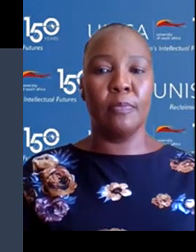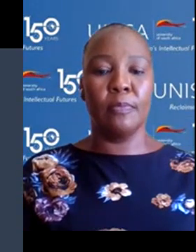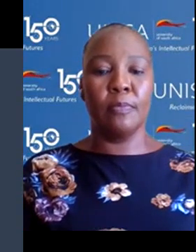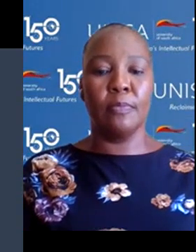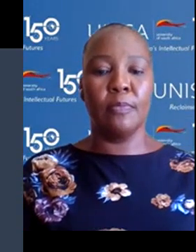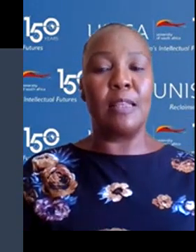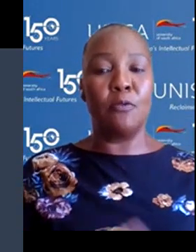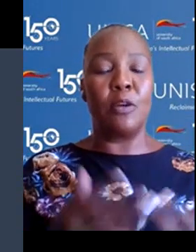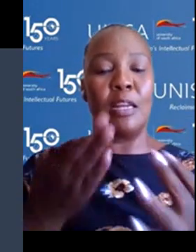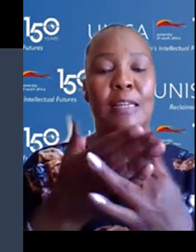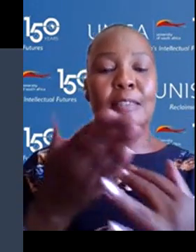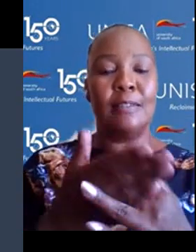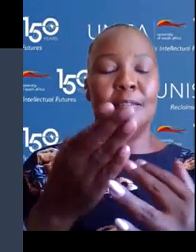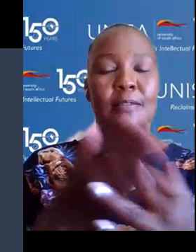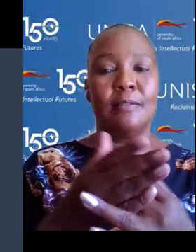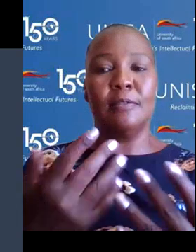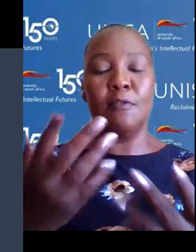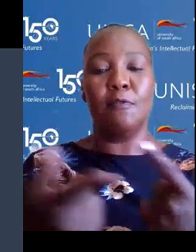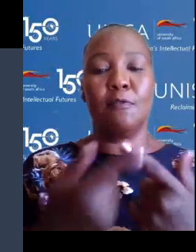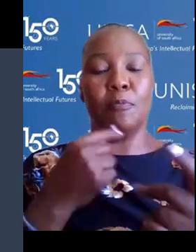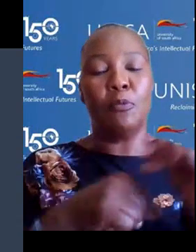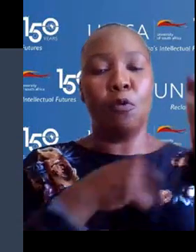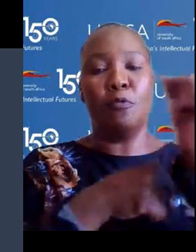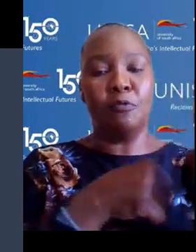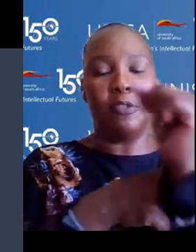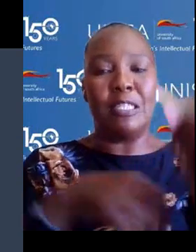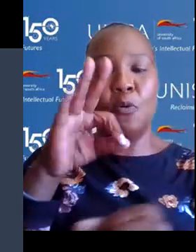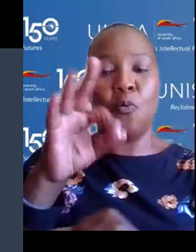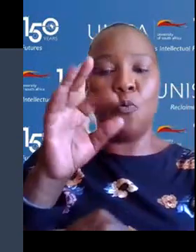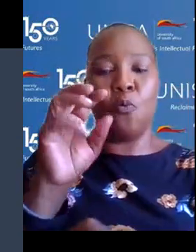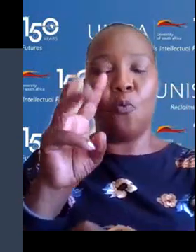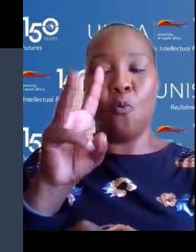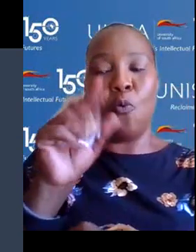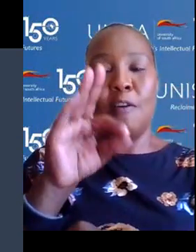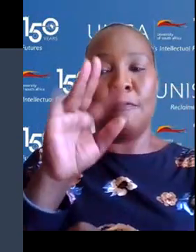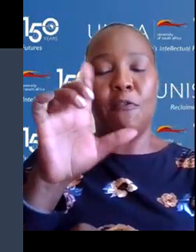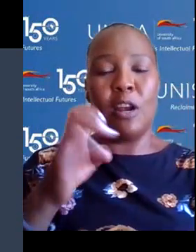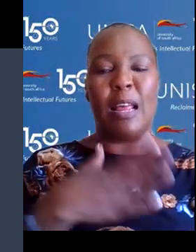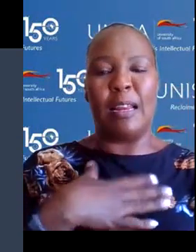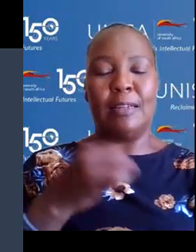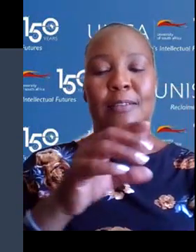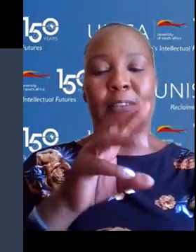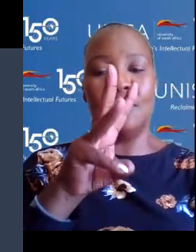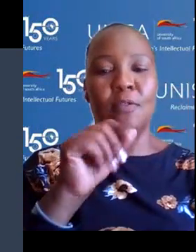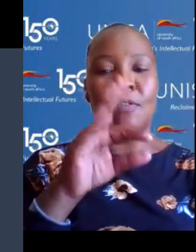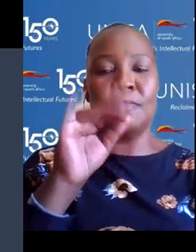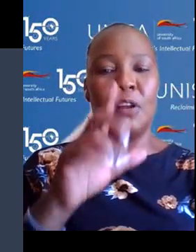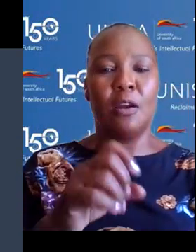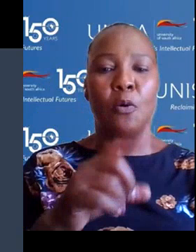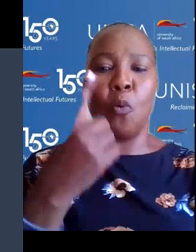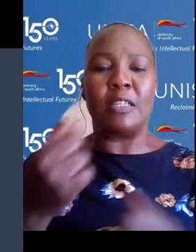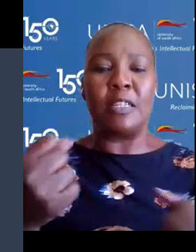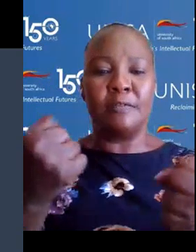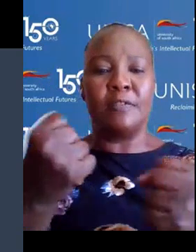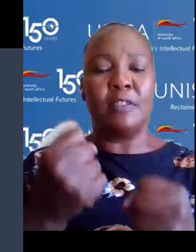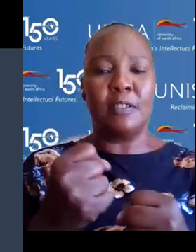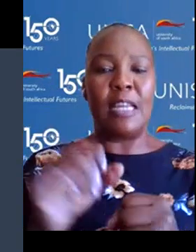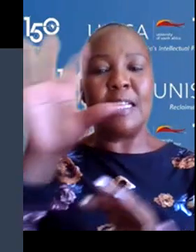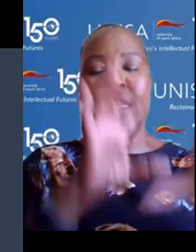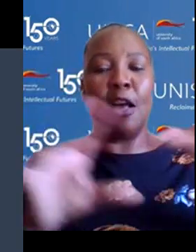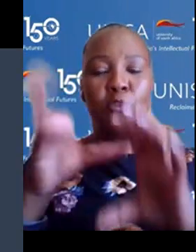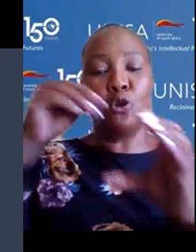the Office waffle. I like that, waffle. What is OneDrive? Okay, so it's cloud storage. So it's your